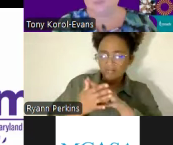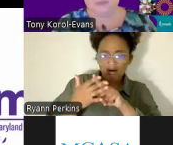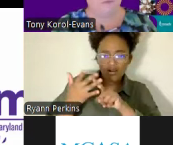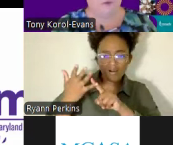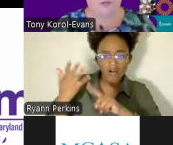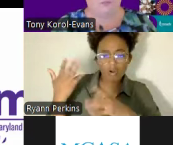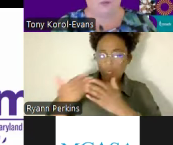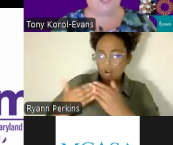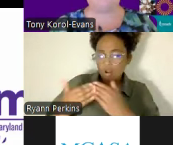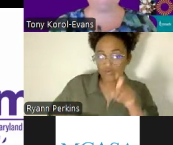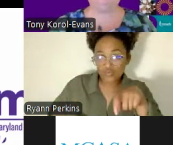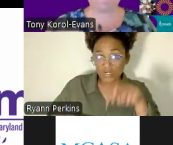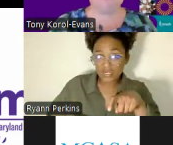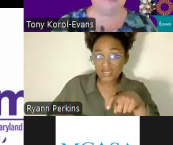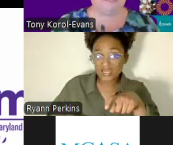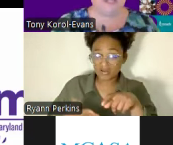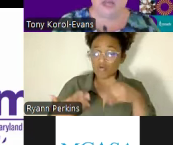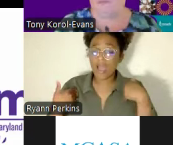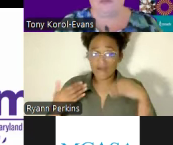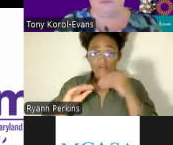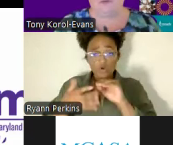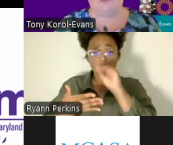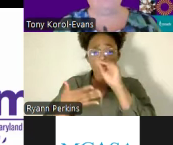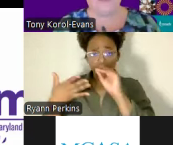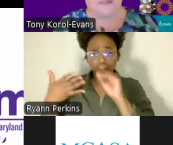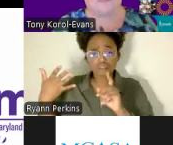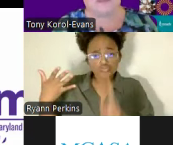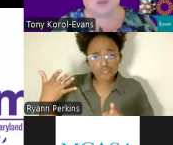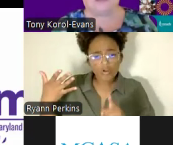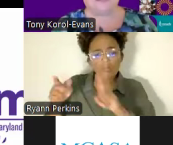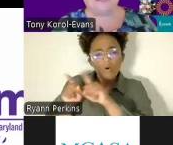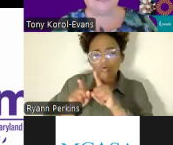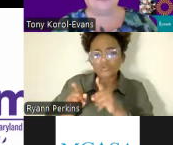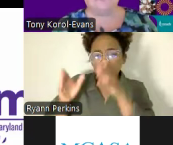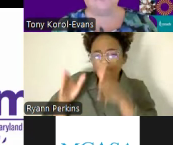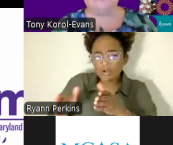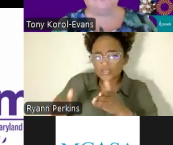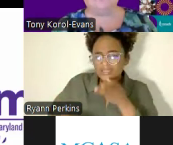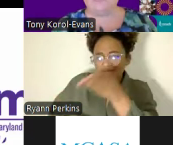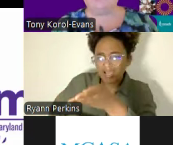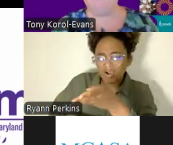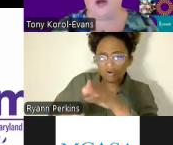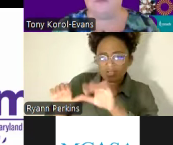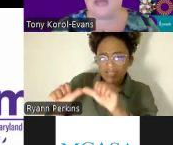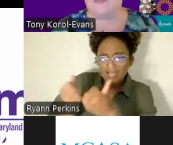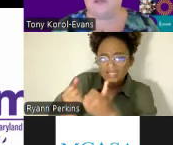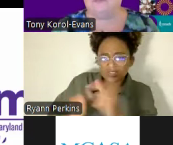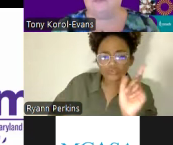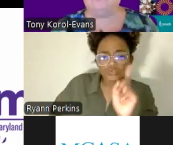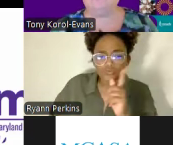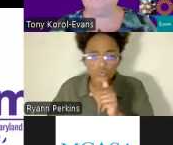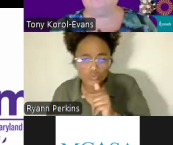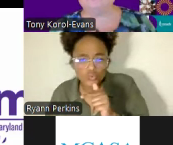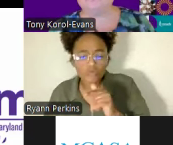shouldn't just be a phone number. It should be a person at that phone number. That's best practices. I hope that helped,